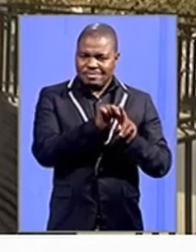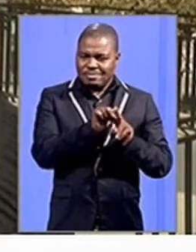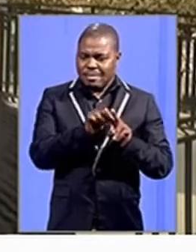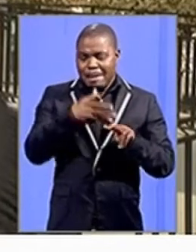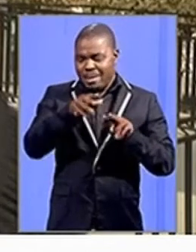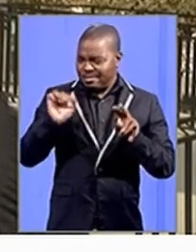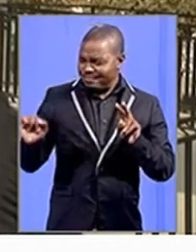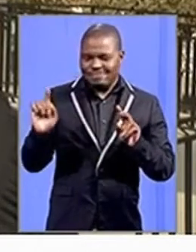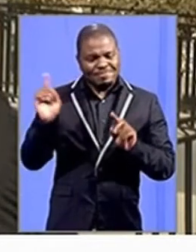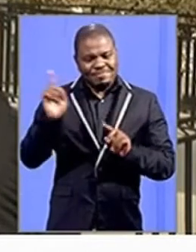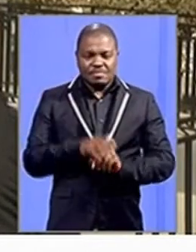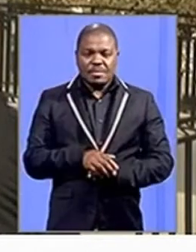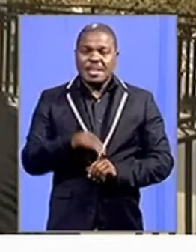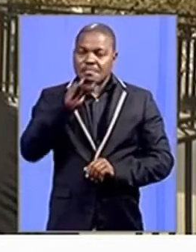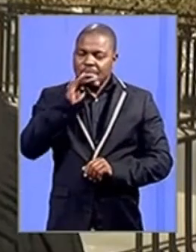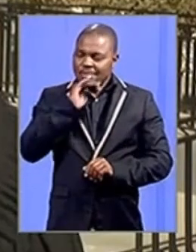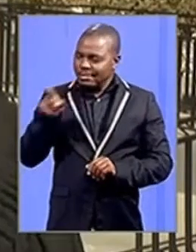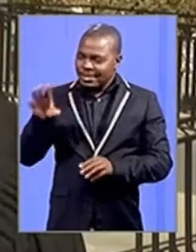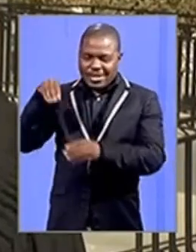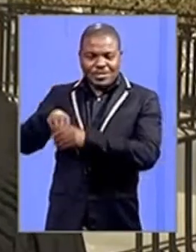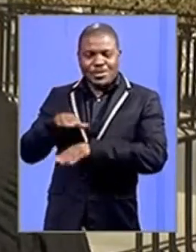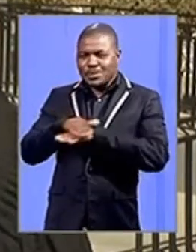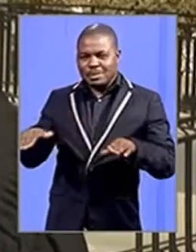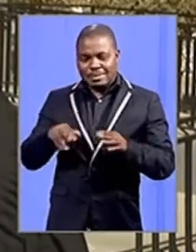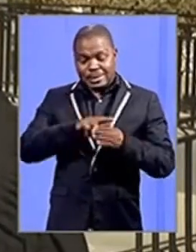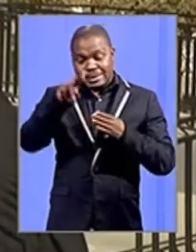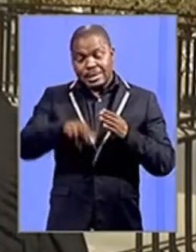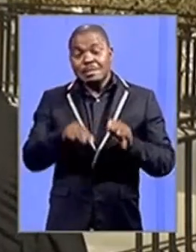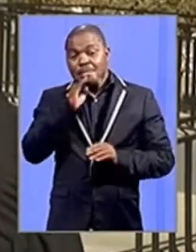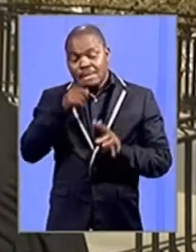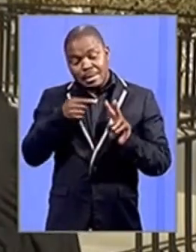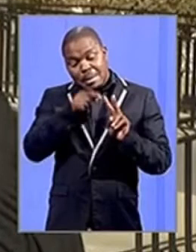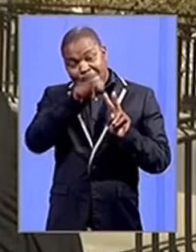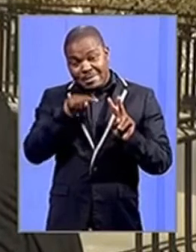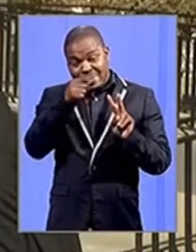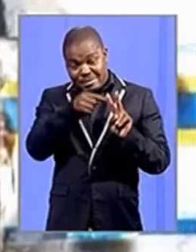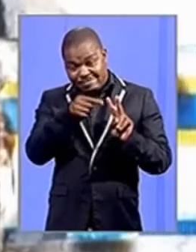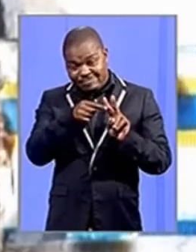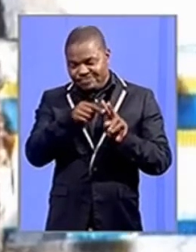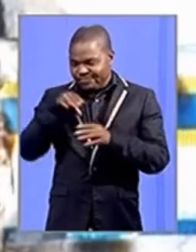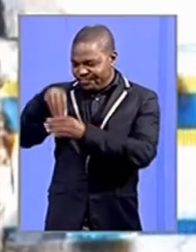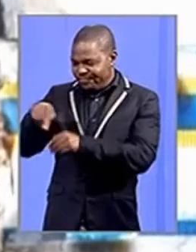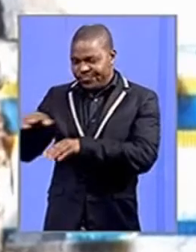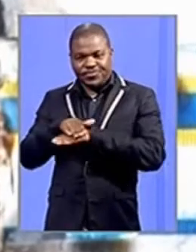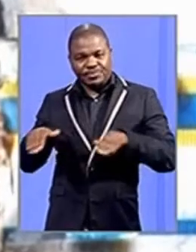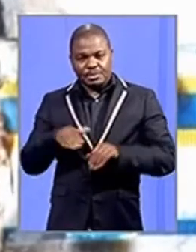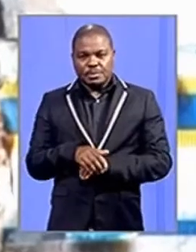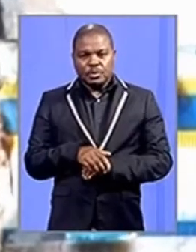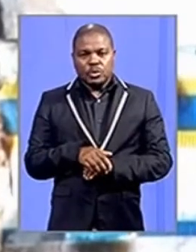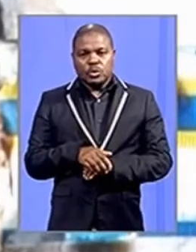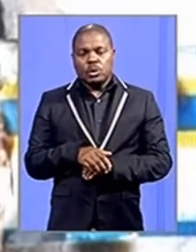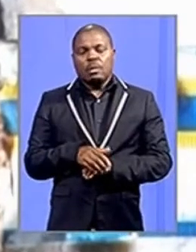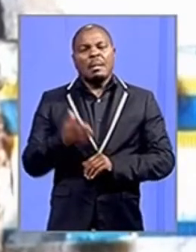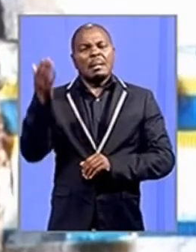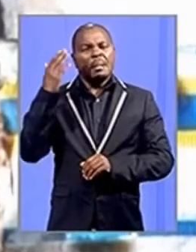mang e a montsha di-results tse re fumanetseo di ntsha accused number 1 casing ena. Nakong ya ge balatofatšwa ba babedi ba